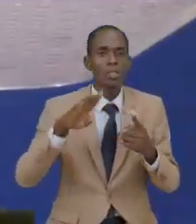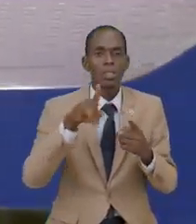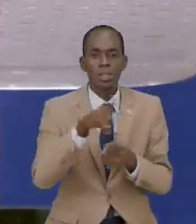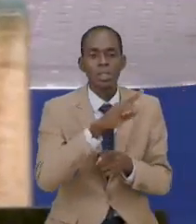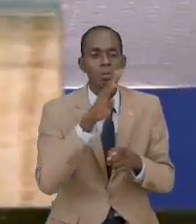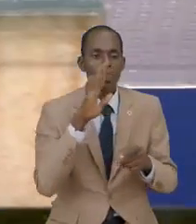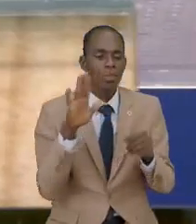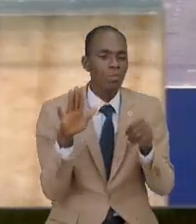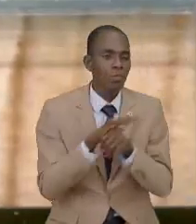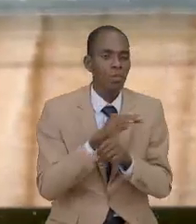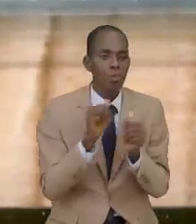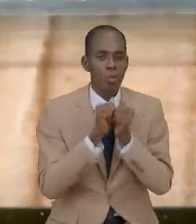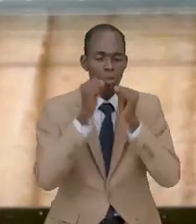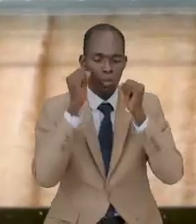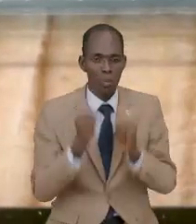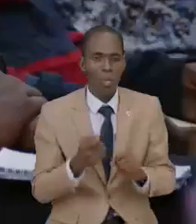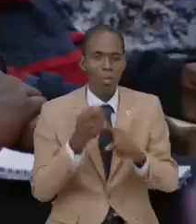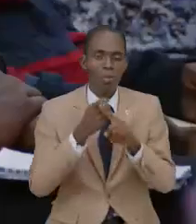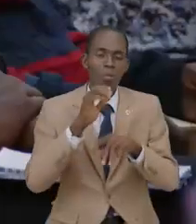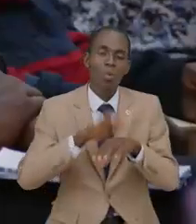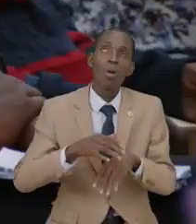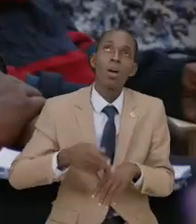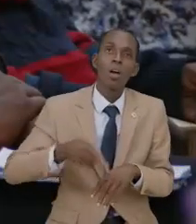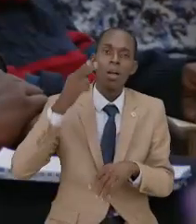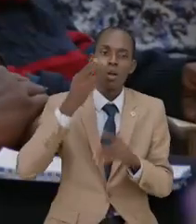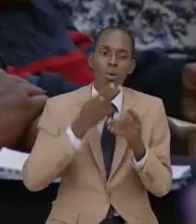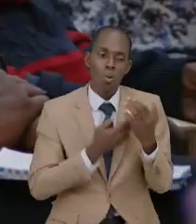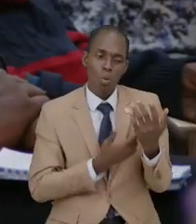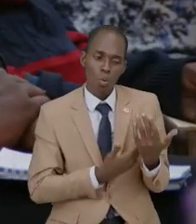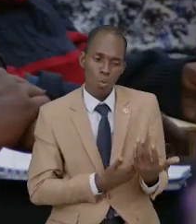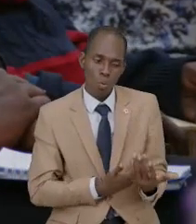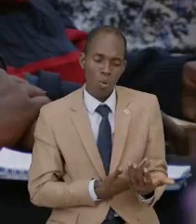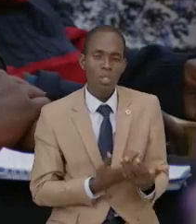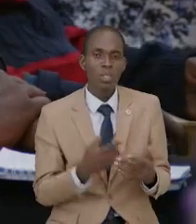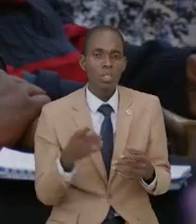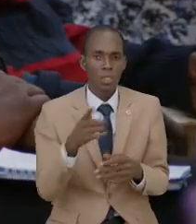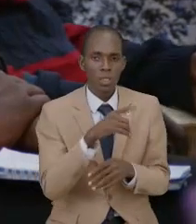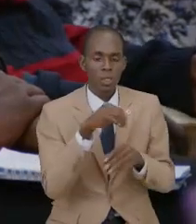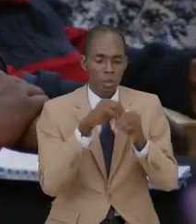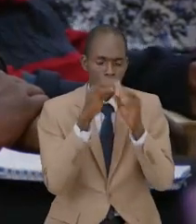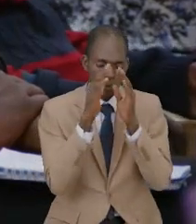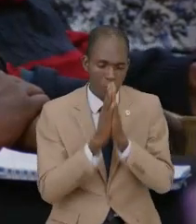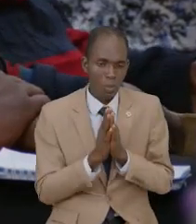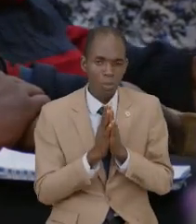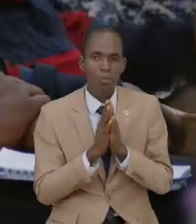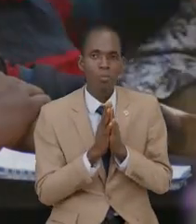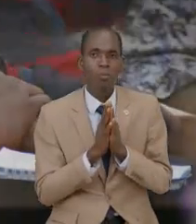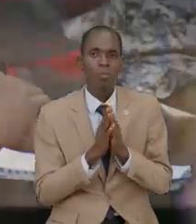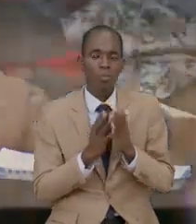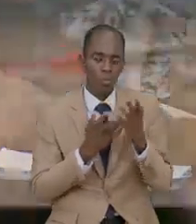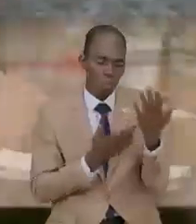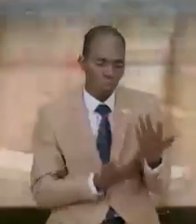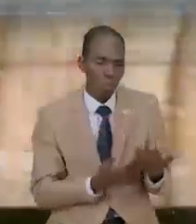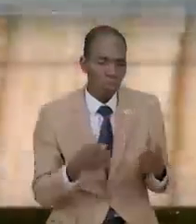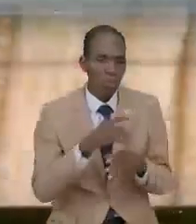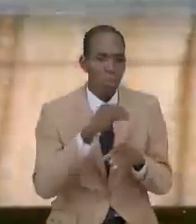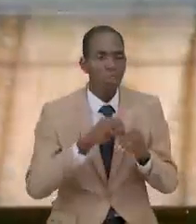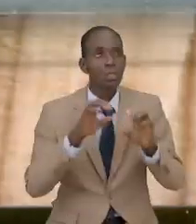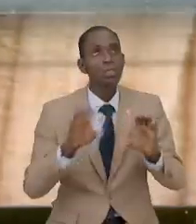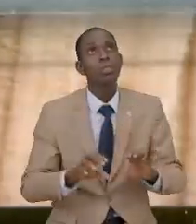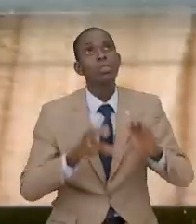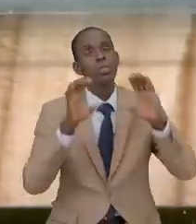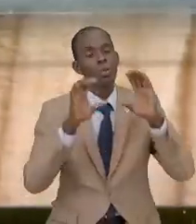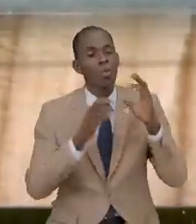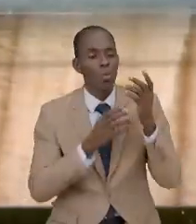from on high. Tarry in prayer, tarry in consecration,